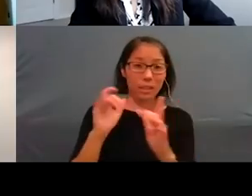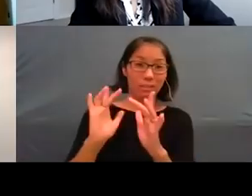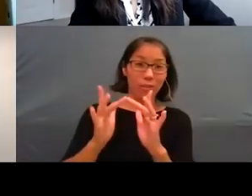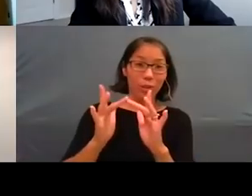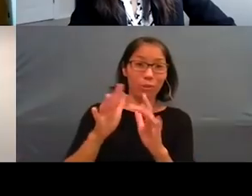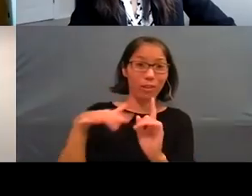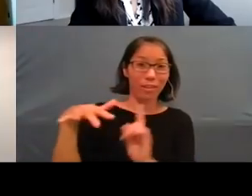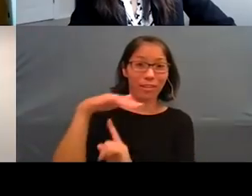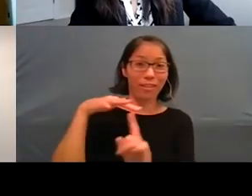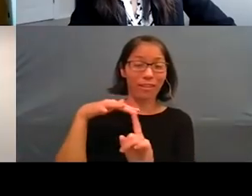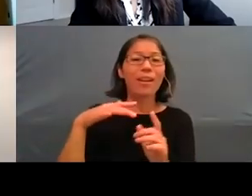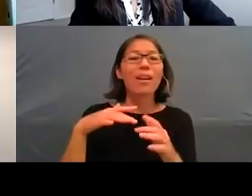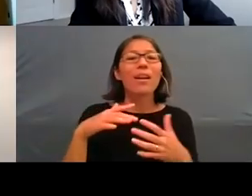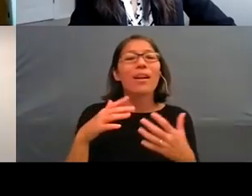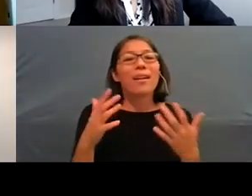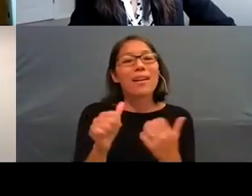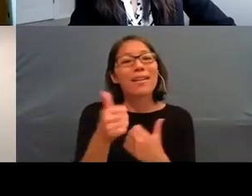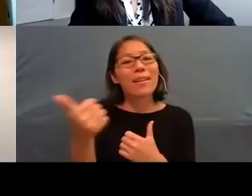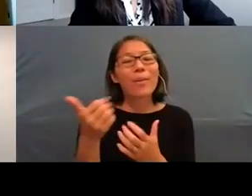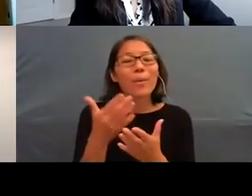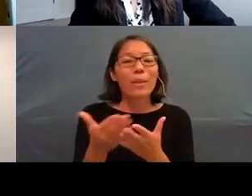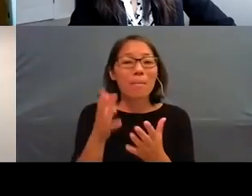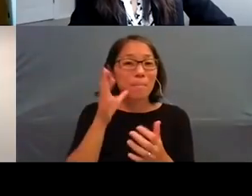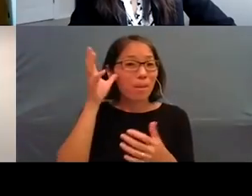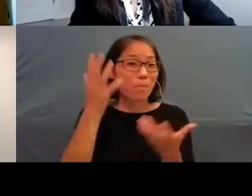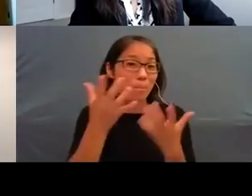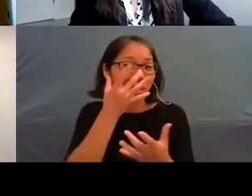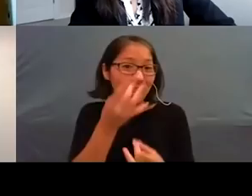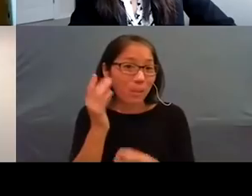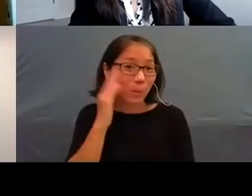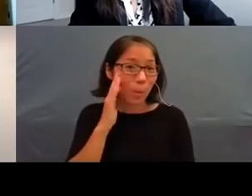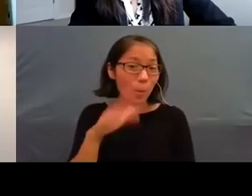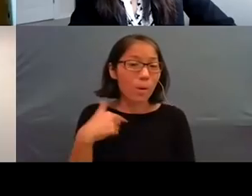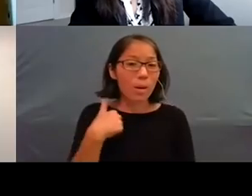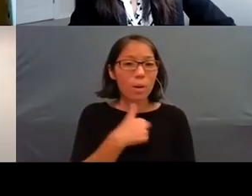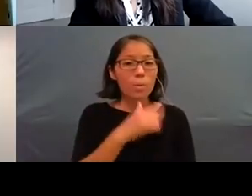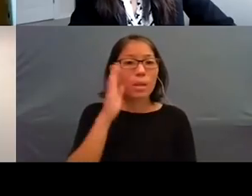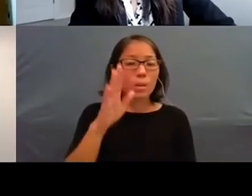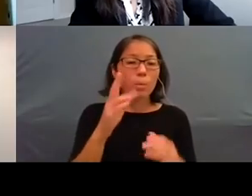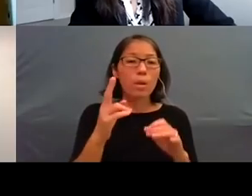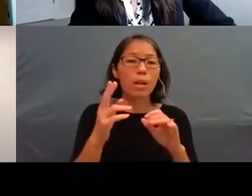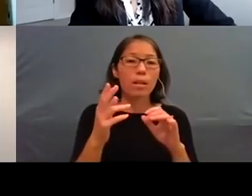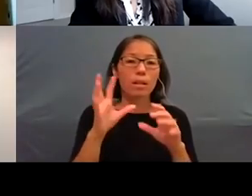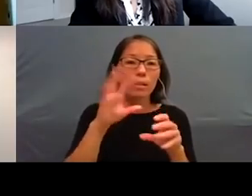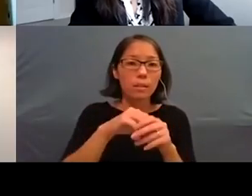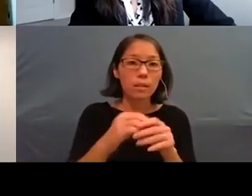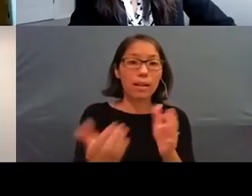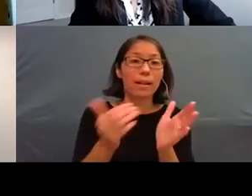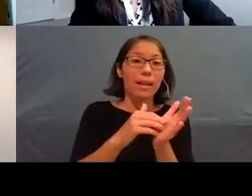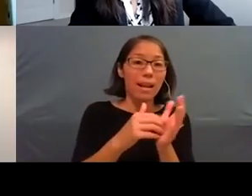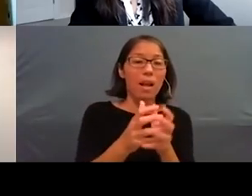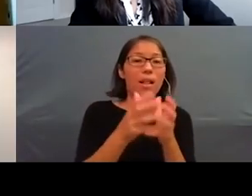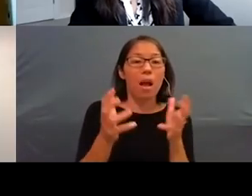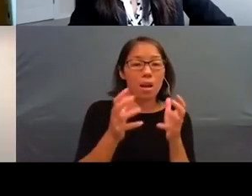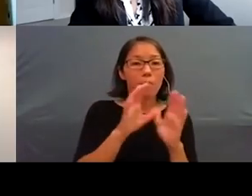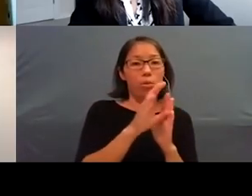environment. Another thing that parents might want to know is that we are reincorporating much of the curriculum from the